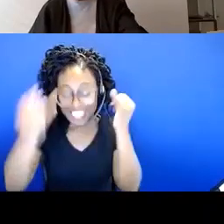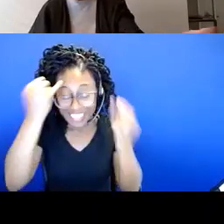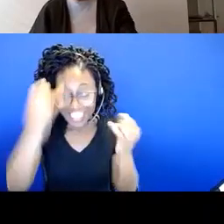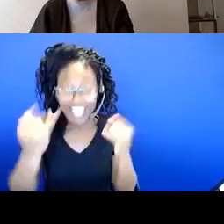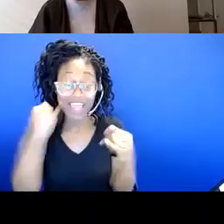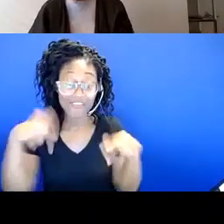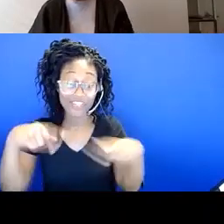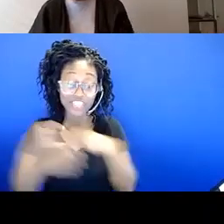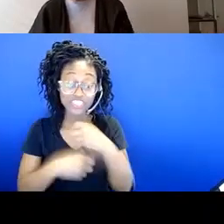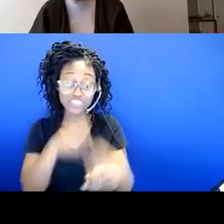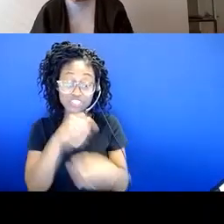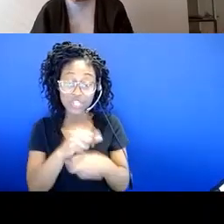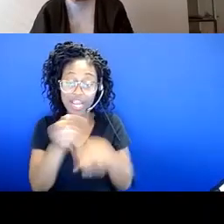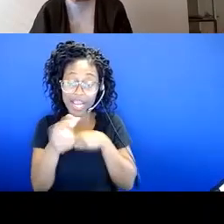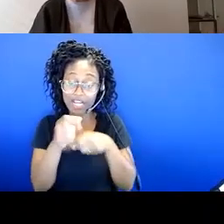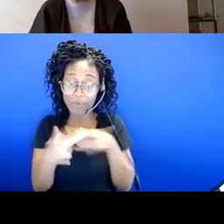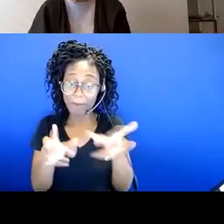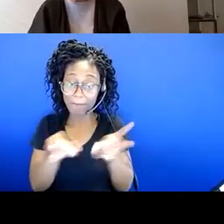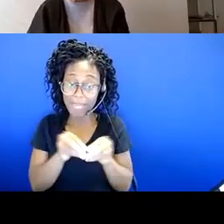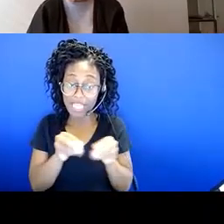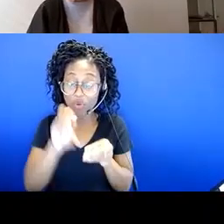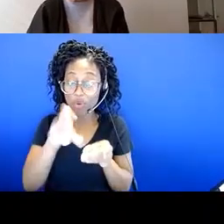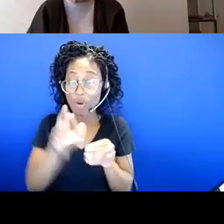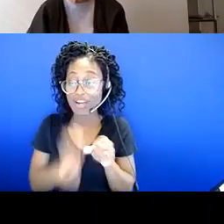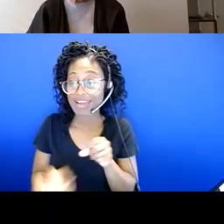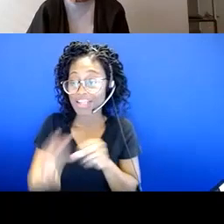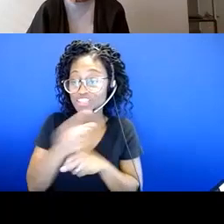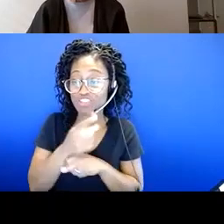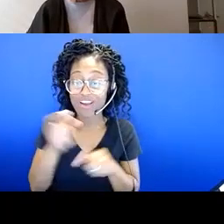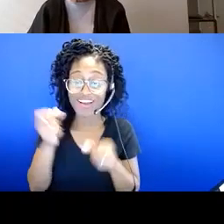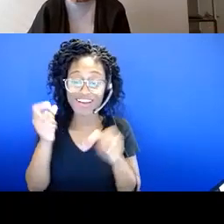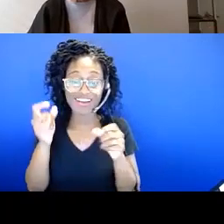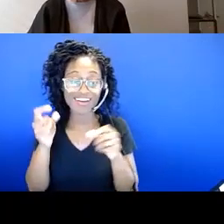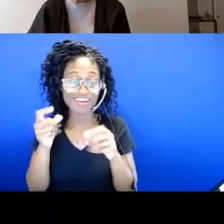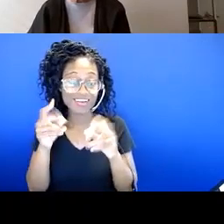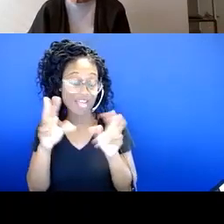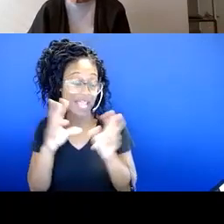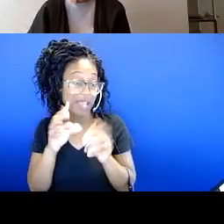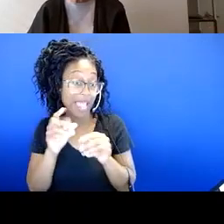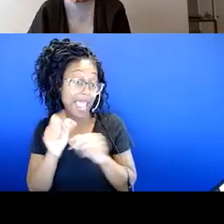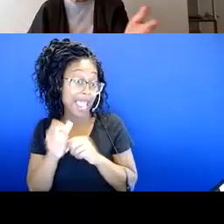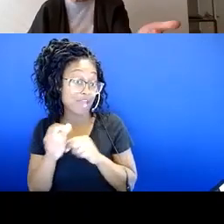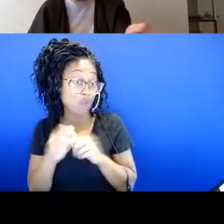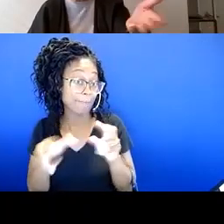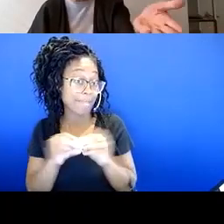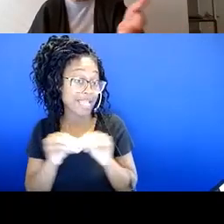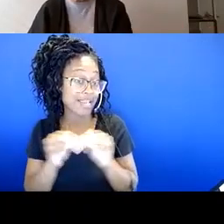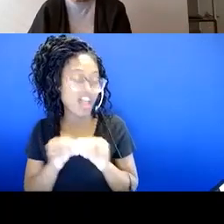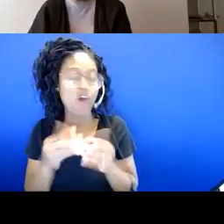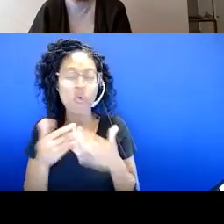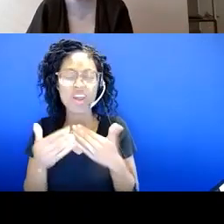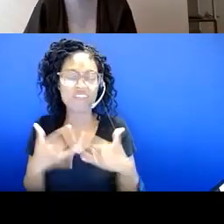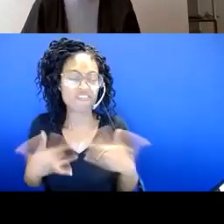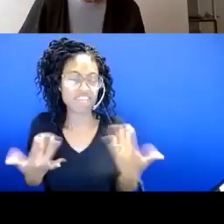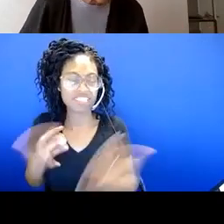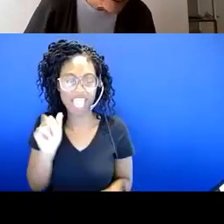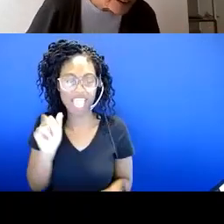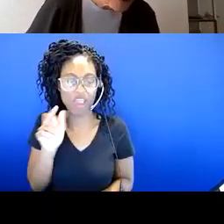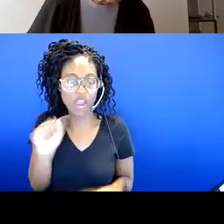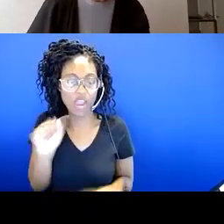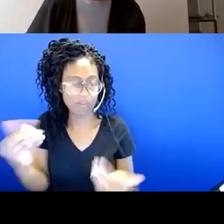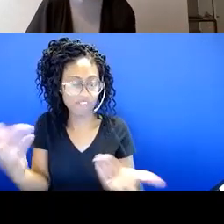year's annual meeting, or other events that AERA convenes. And in a sense, it's a collaborative